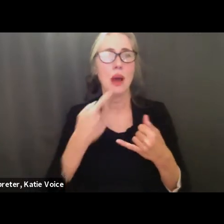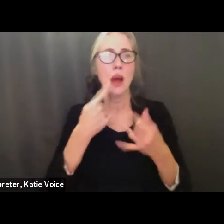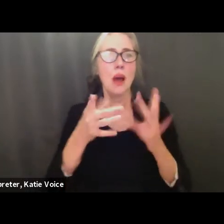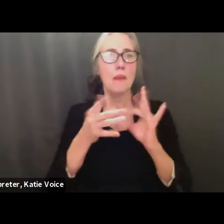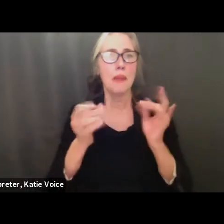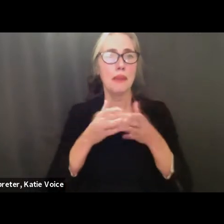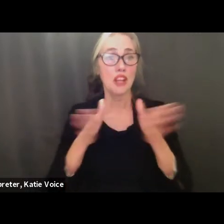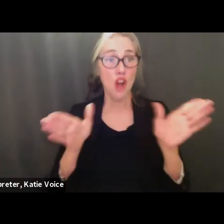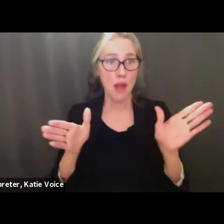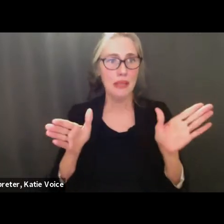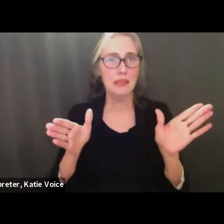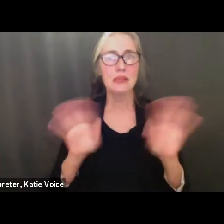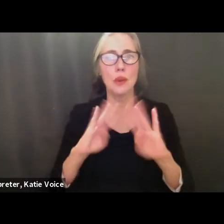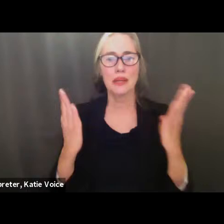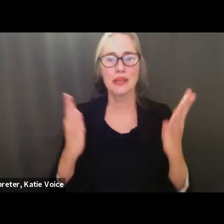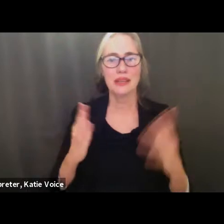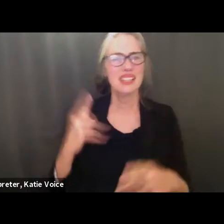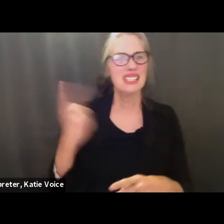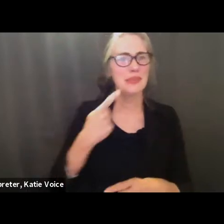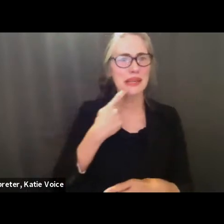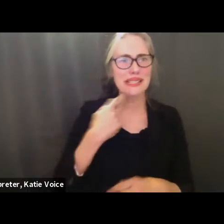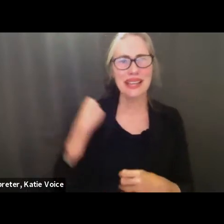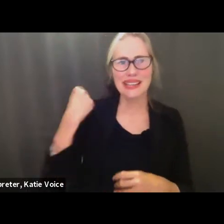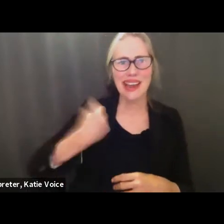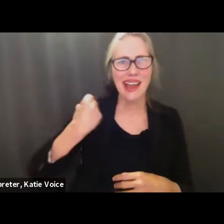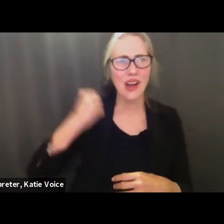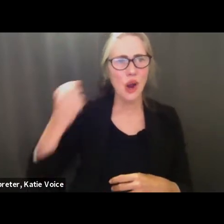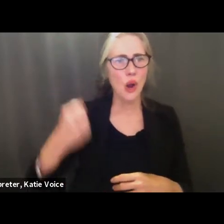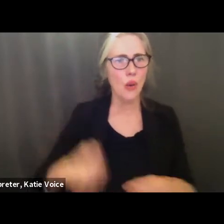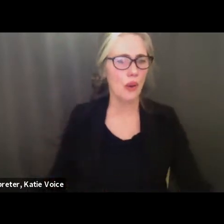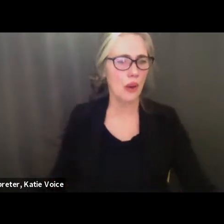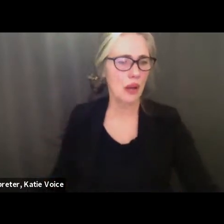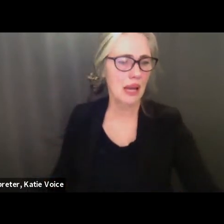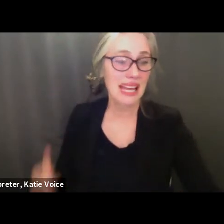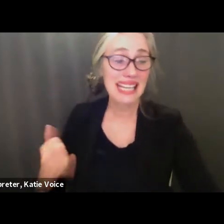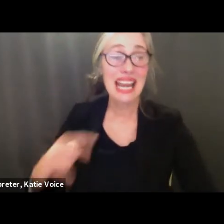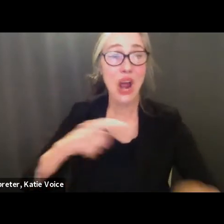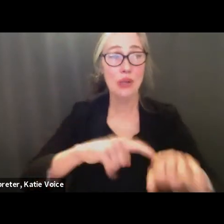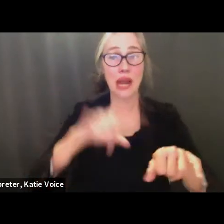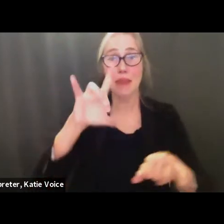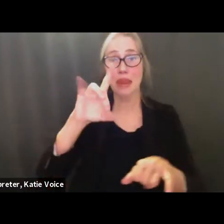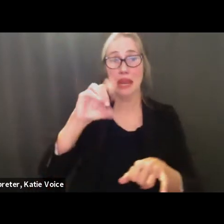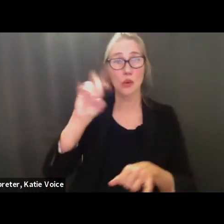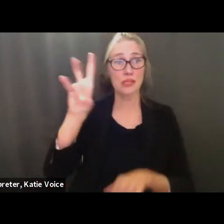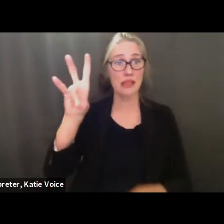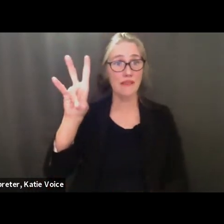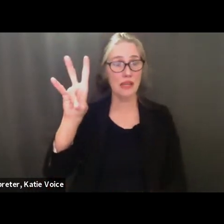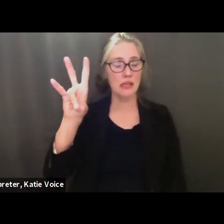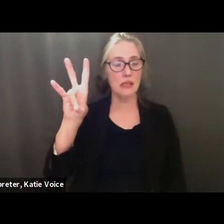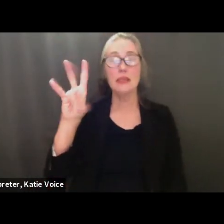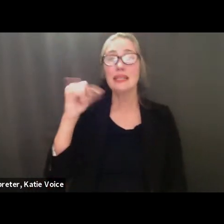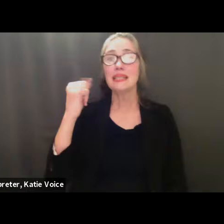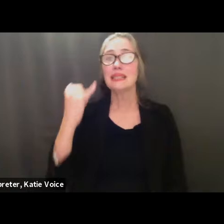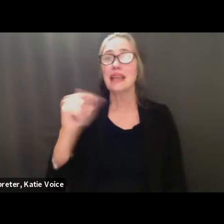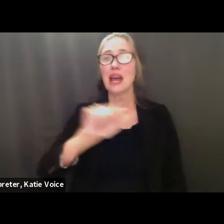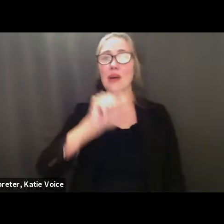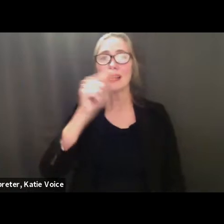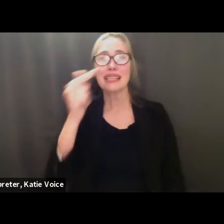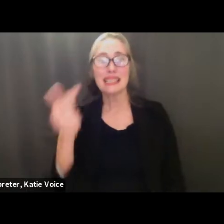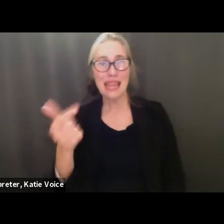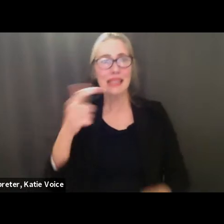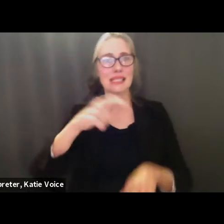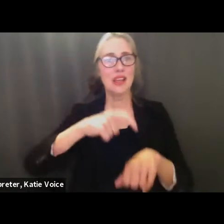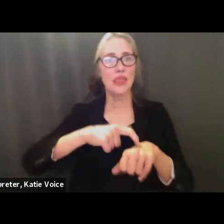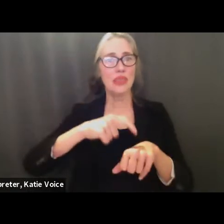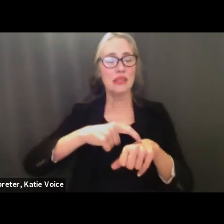go. Okay, thank you so much. Since it's 8:07, I would like to go to our next time certain report,